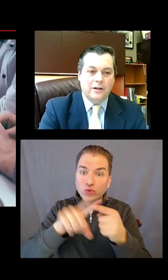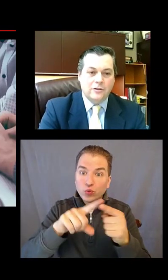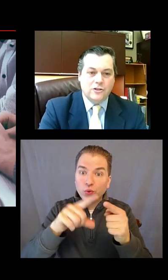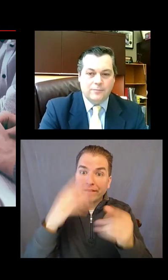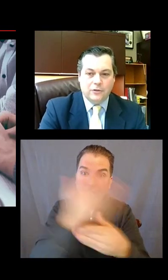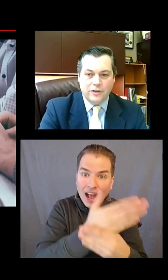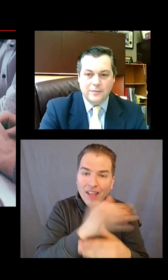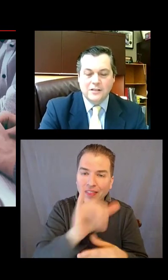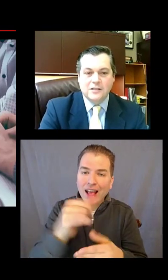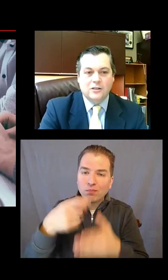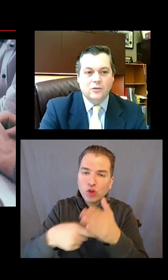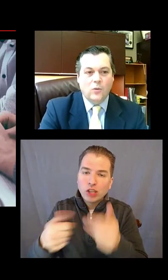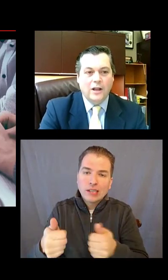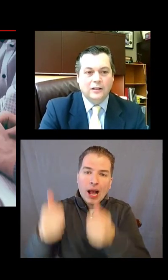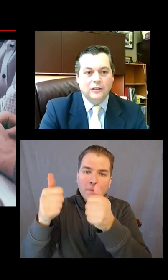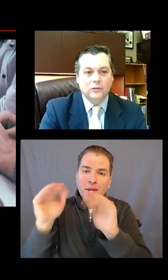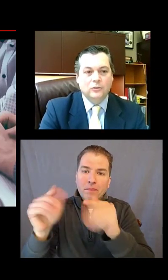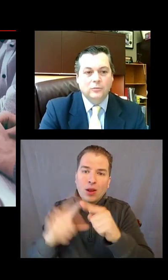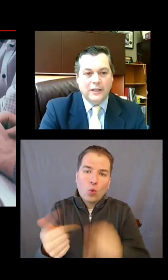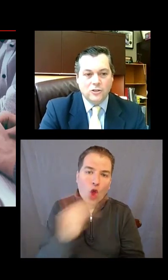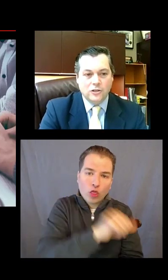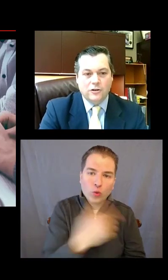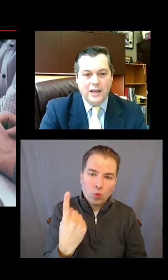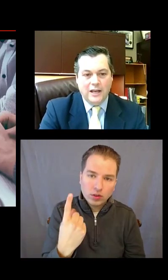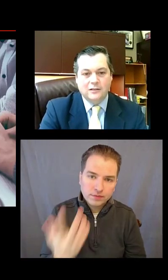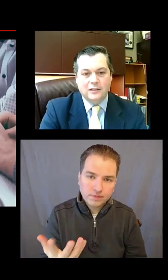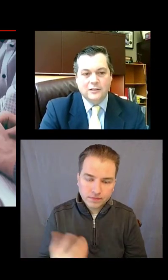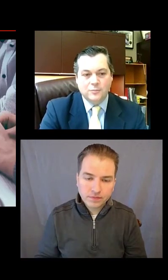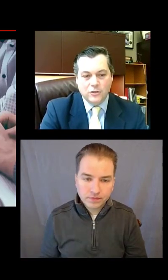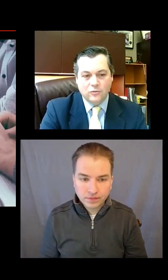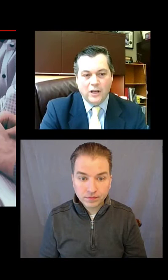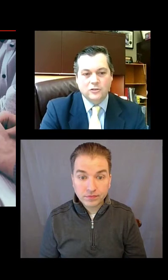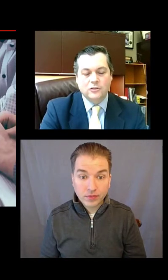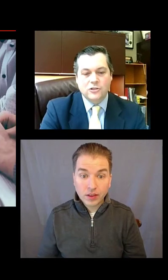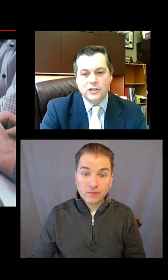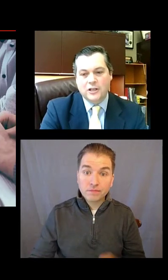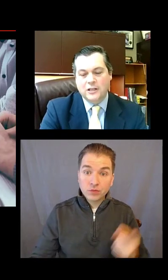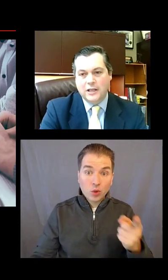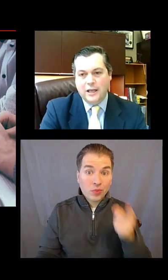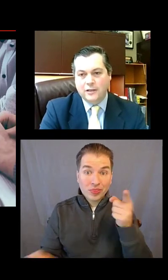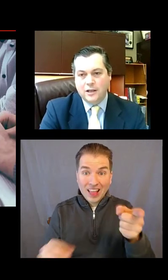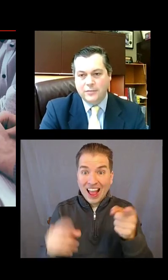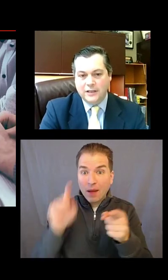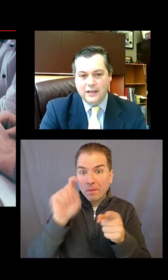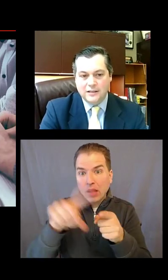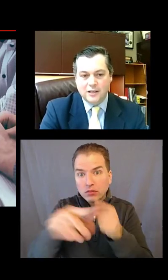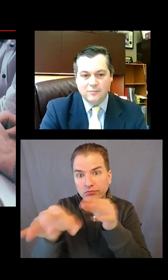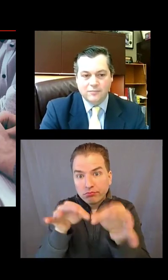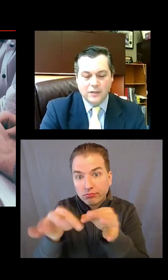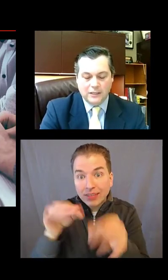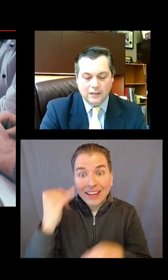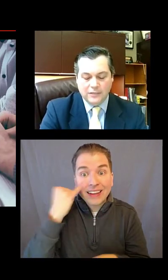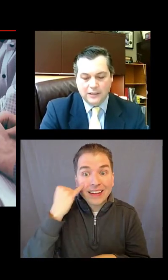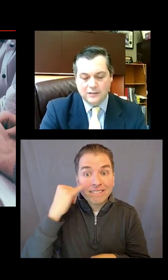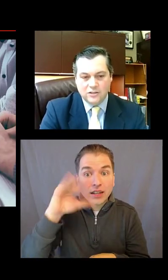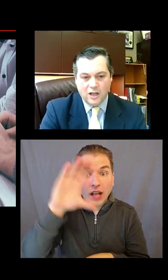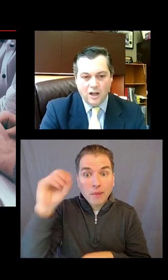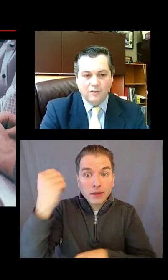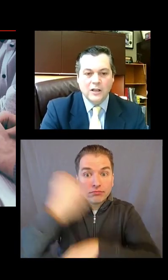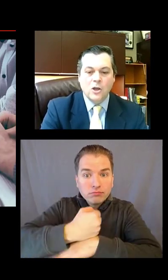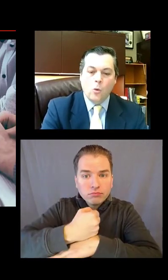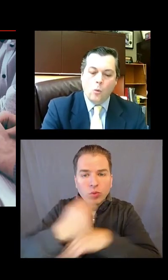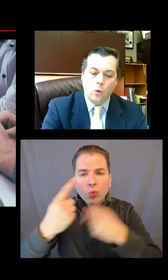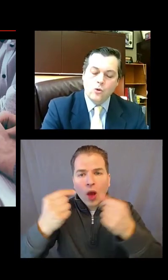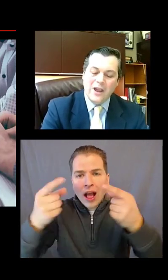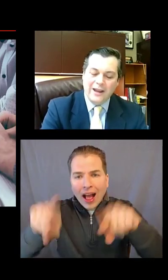In the partnership agreements, you want to make sure you're handling dispute resolution, how the company ends up being